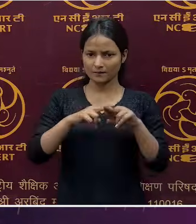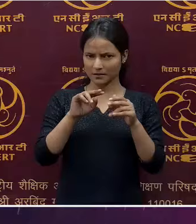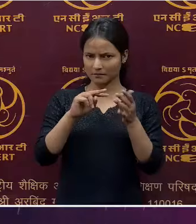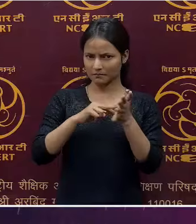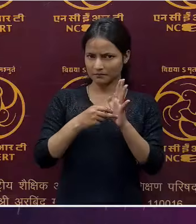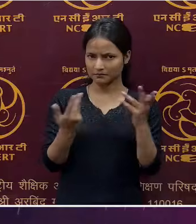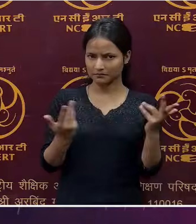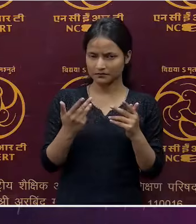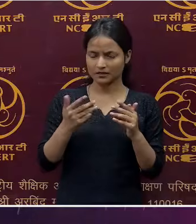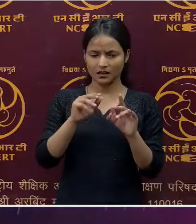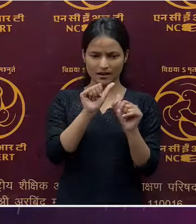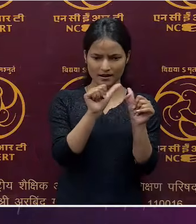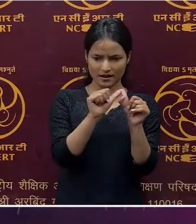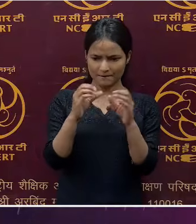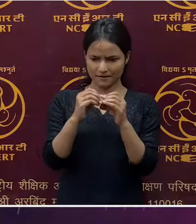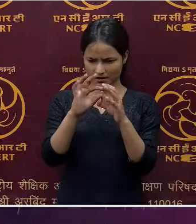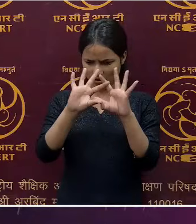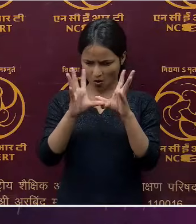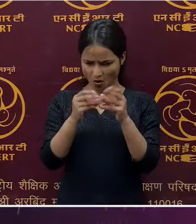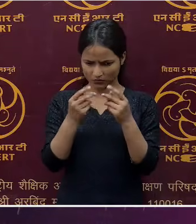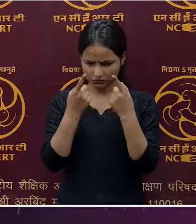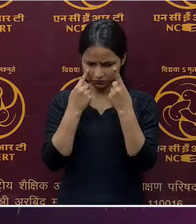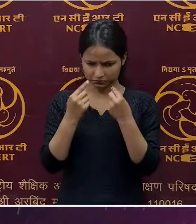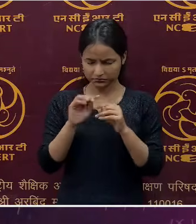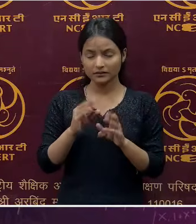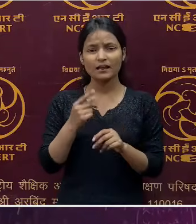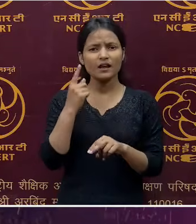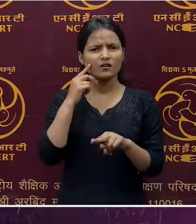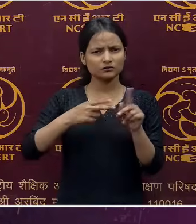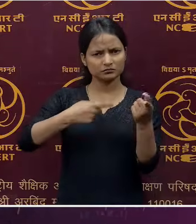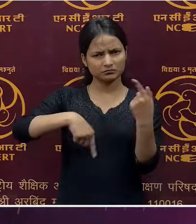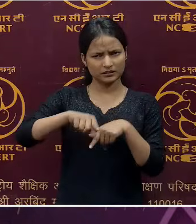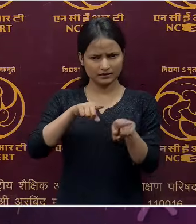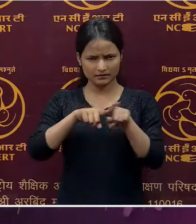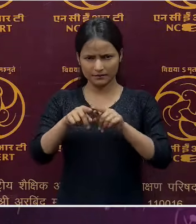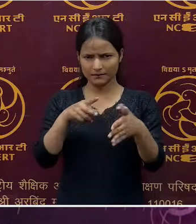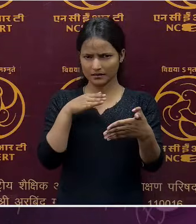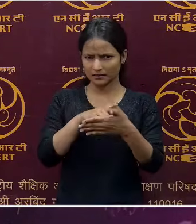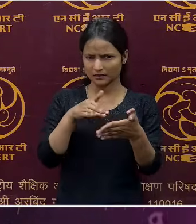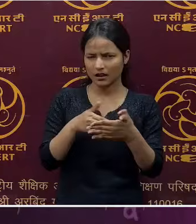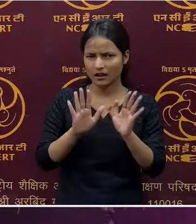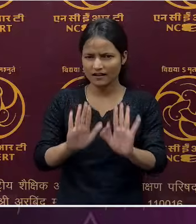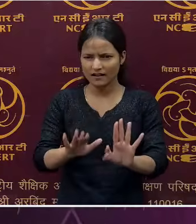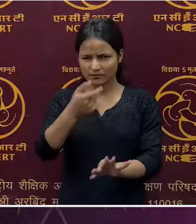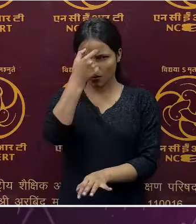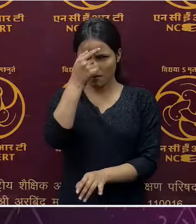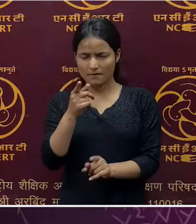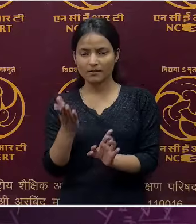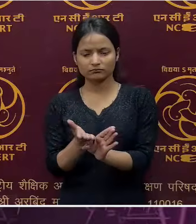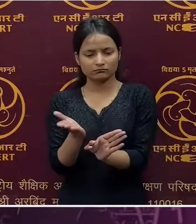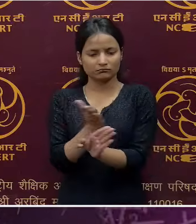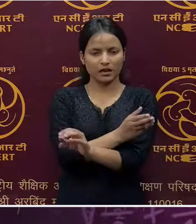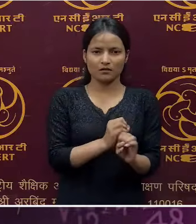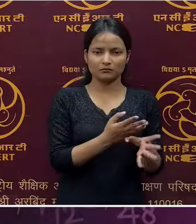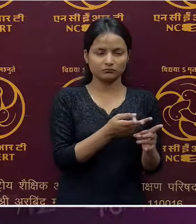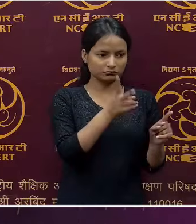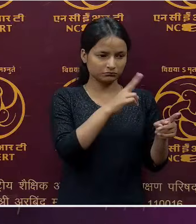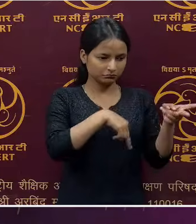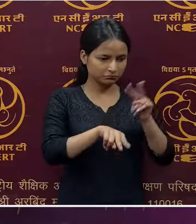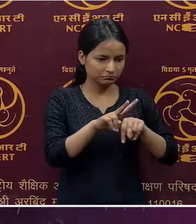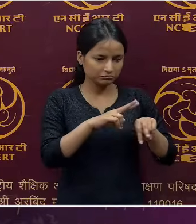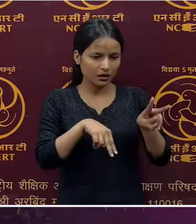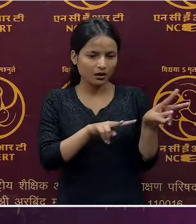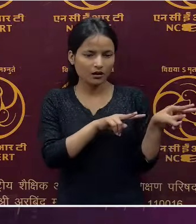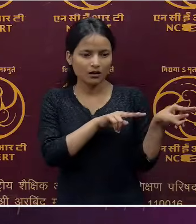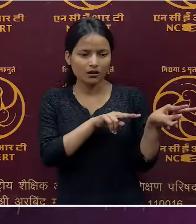relation. And if you stuck anywhere in the example, you can restart it and again do that. Now the